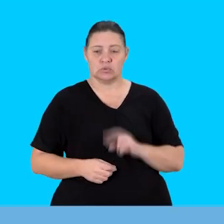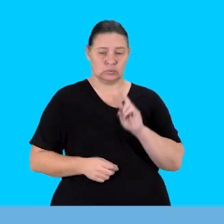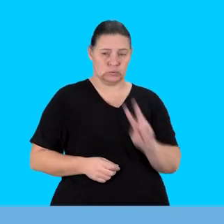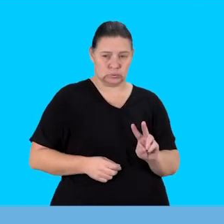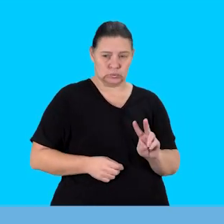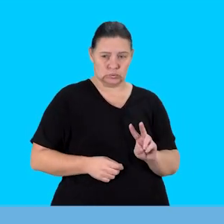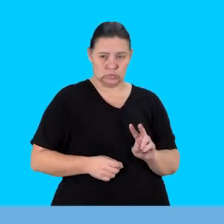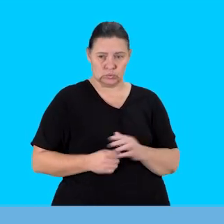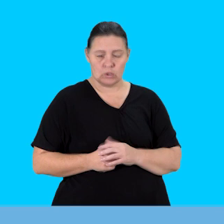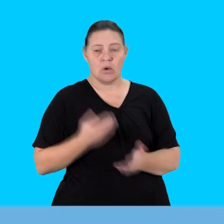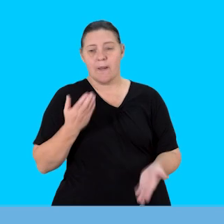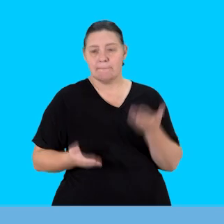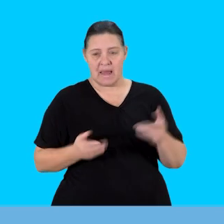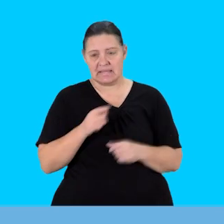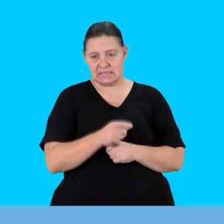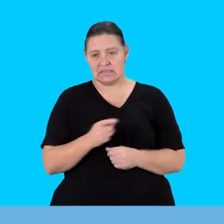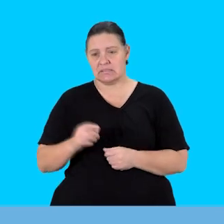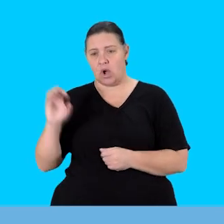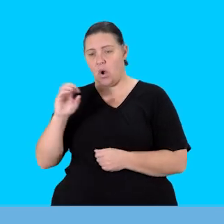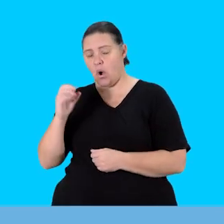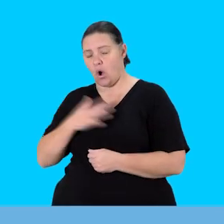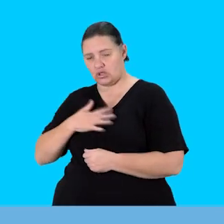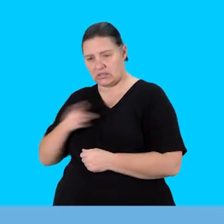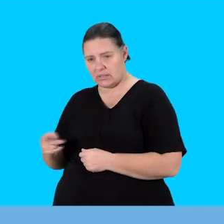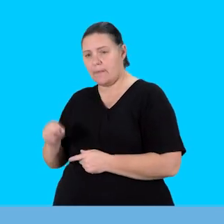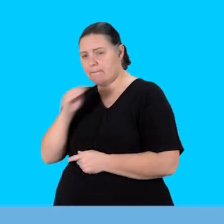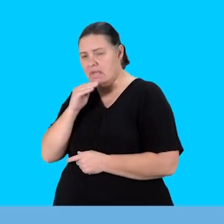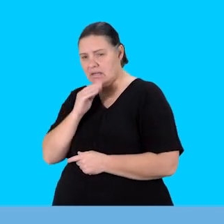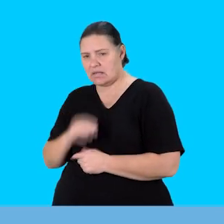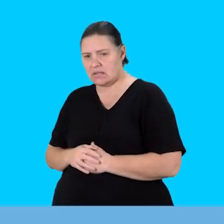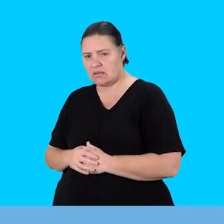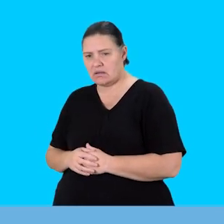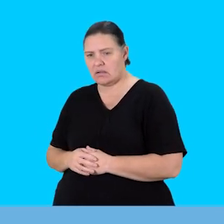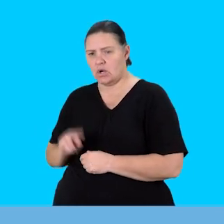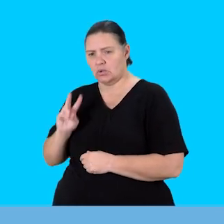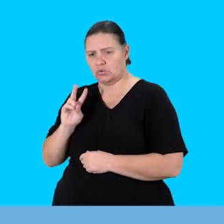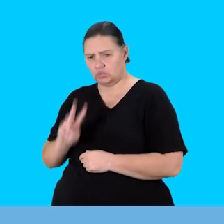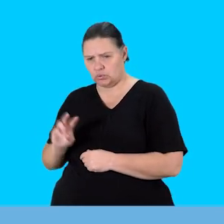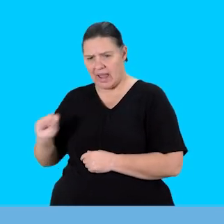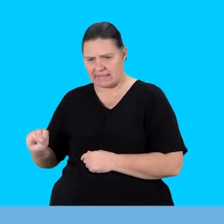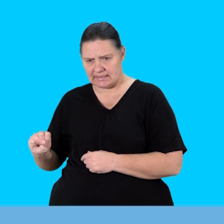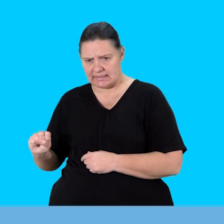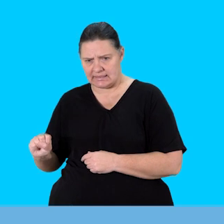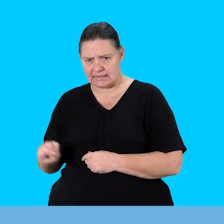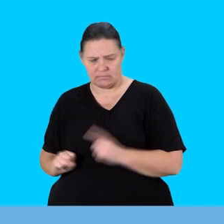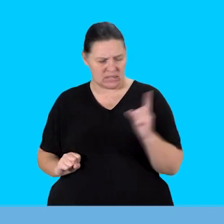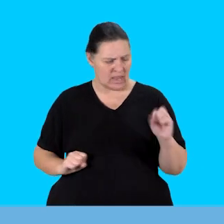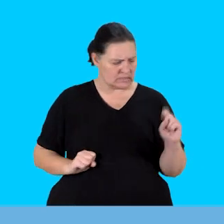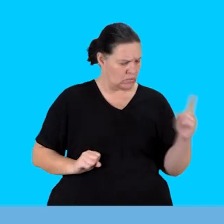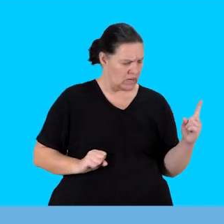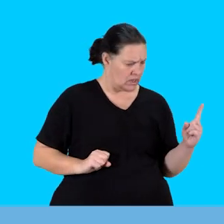a 2 again there so that I can balance the oxygen, that means this is going to be 2 sulfur. Sulfur now is going to be